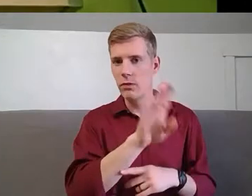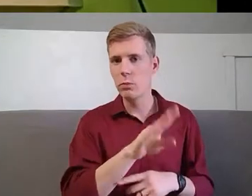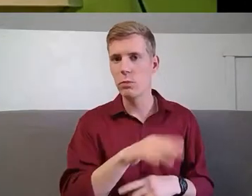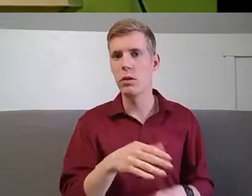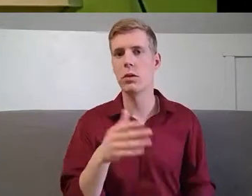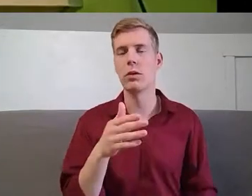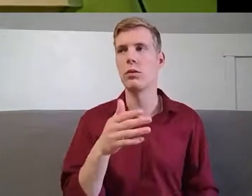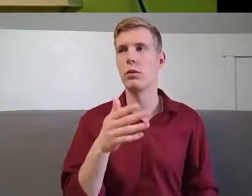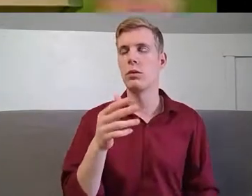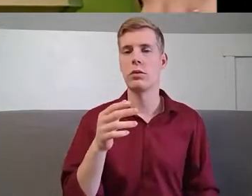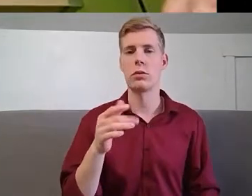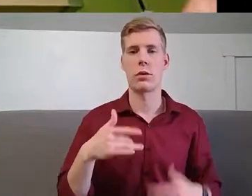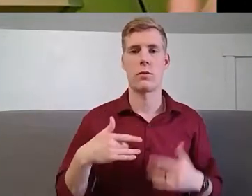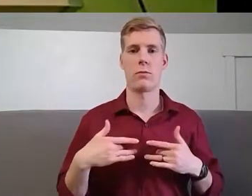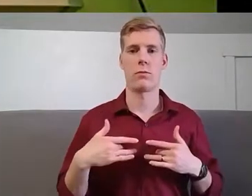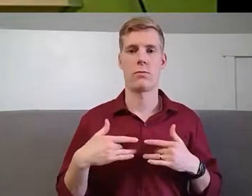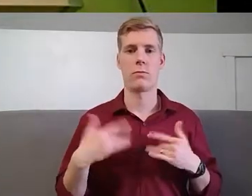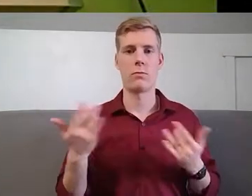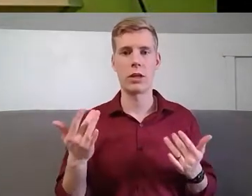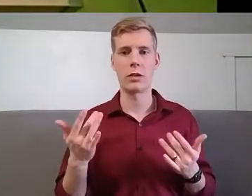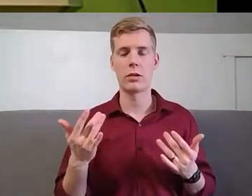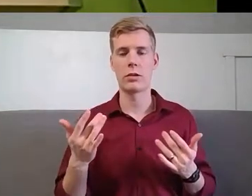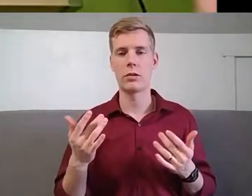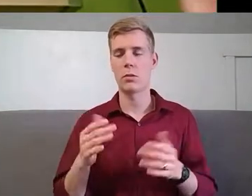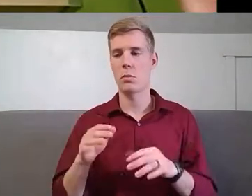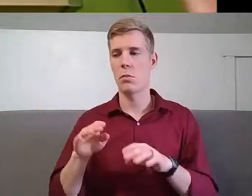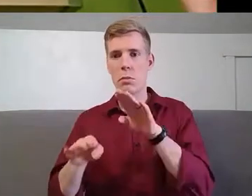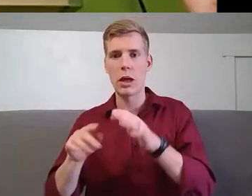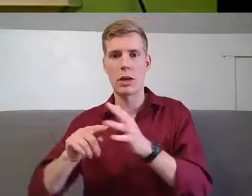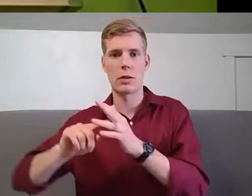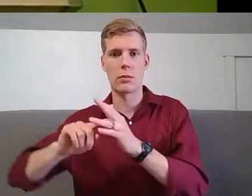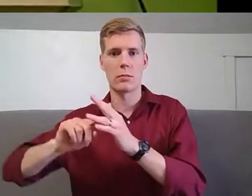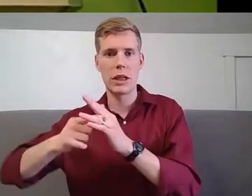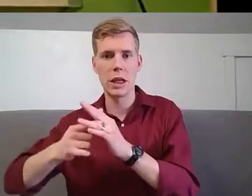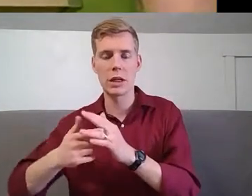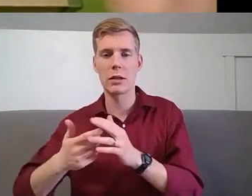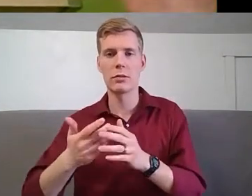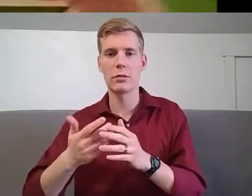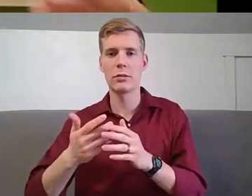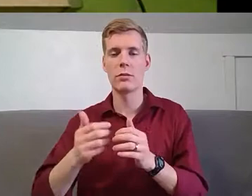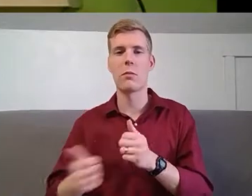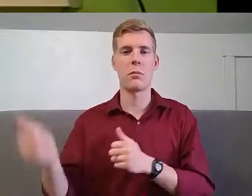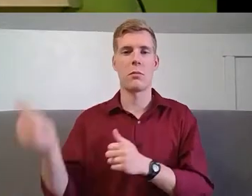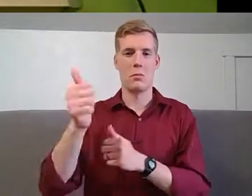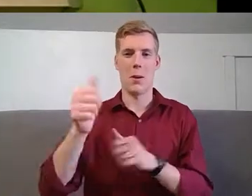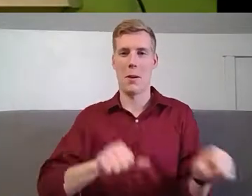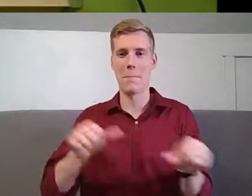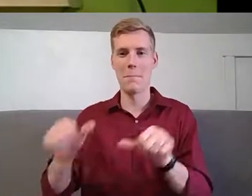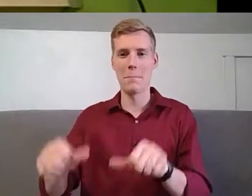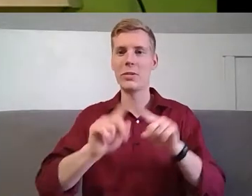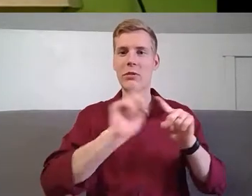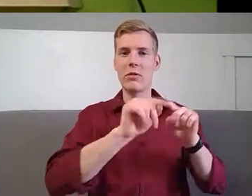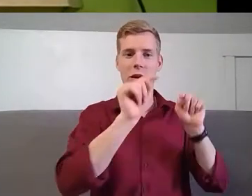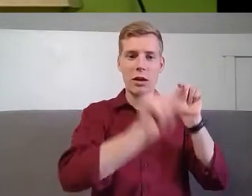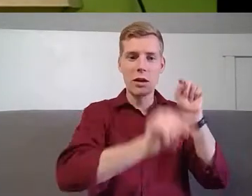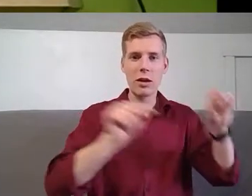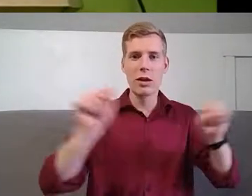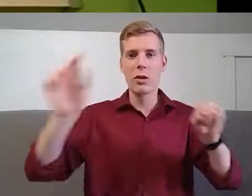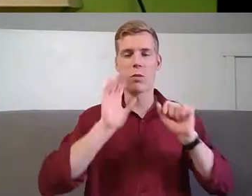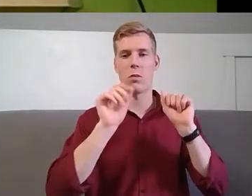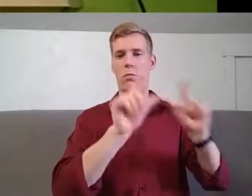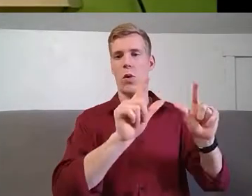on Eventbrite, or Balanced Beginnings, or Beyond Possibilities. We have all of these posted in different